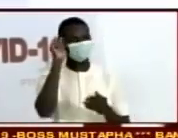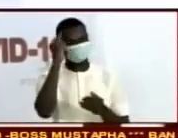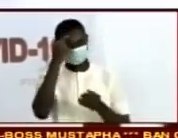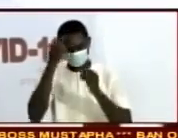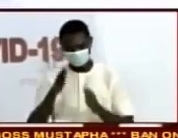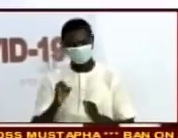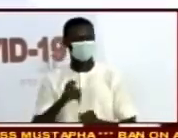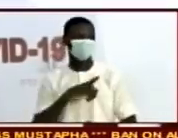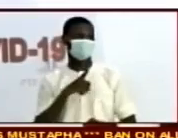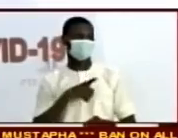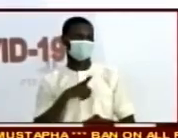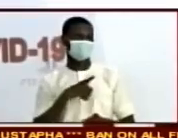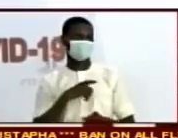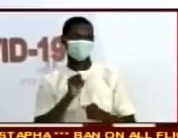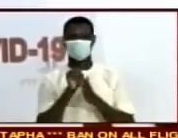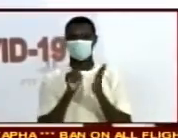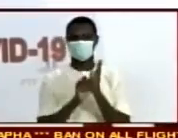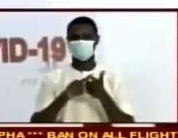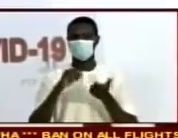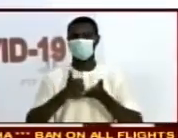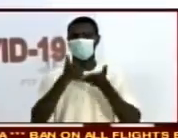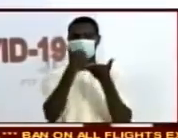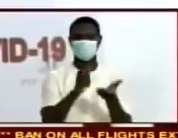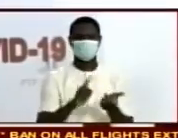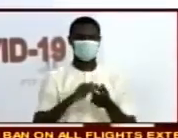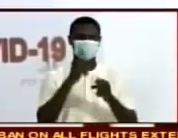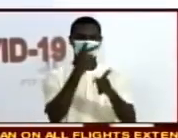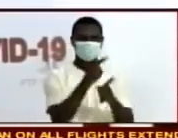in the process of keeping them,